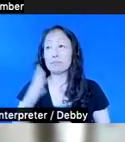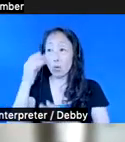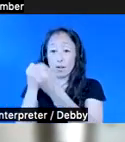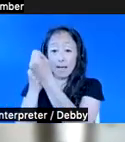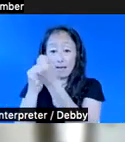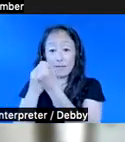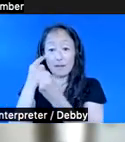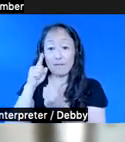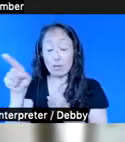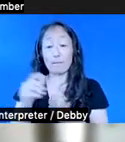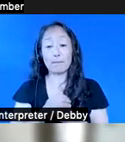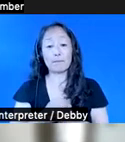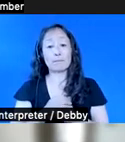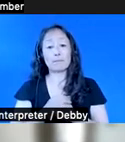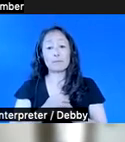them. And